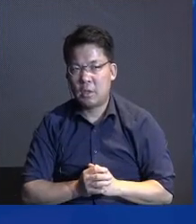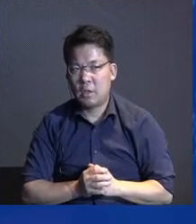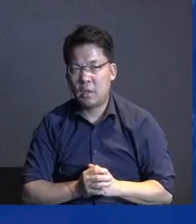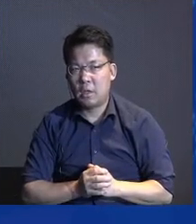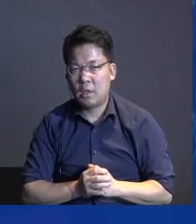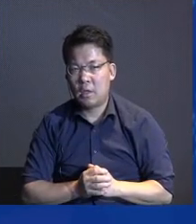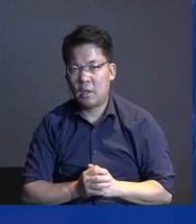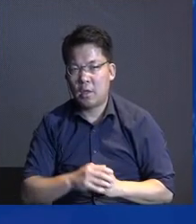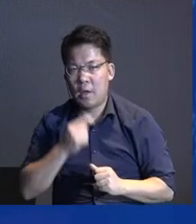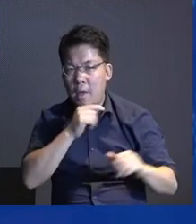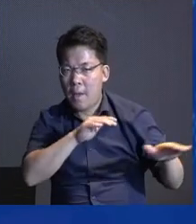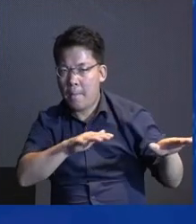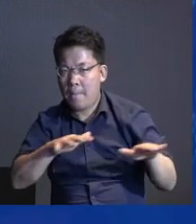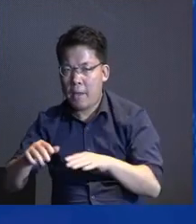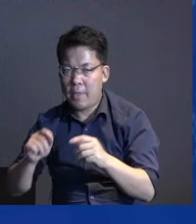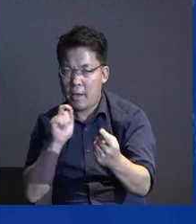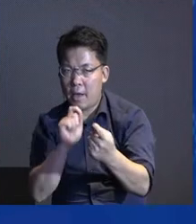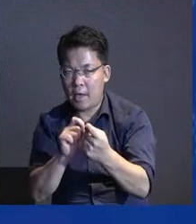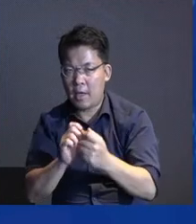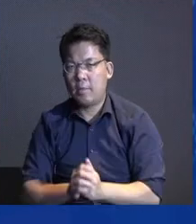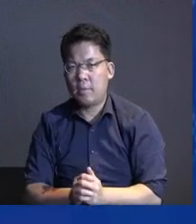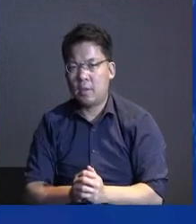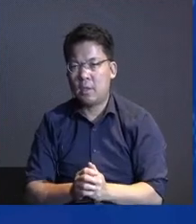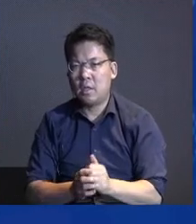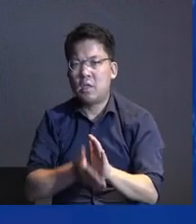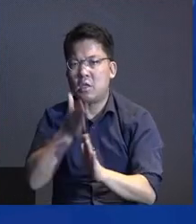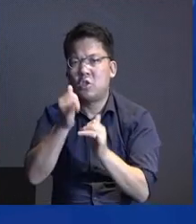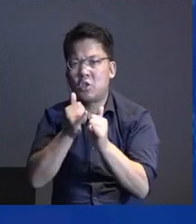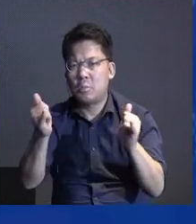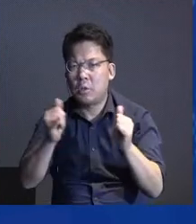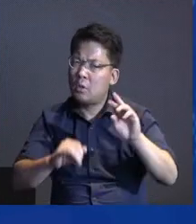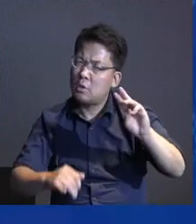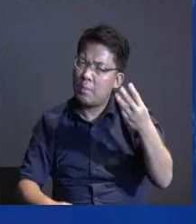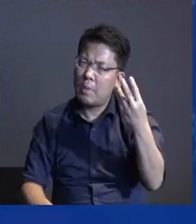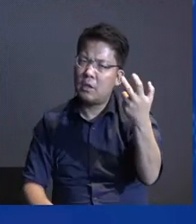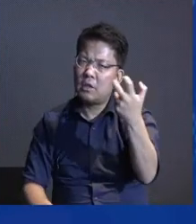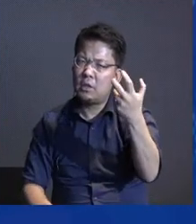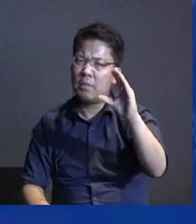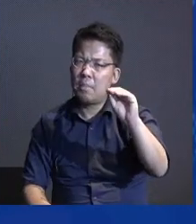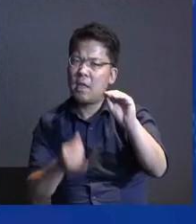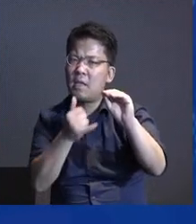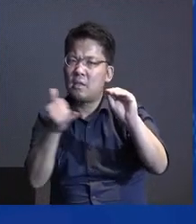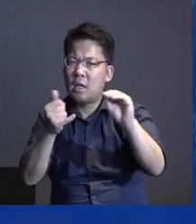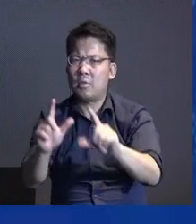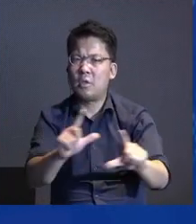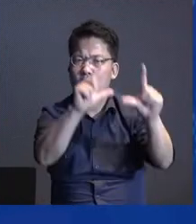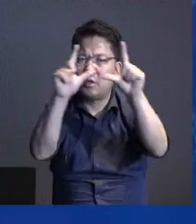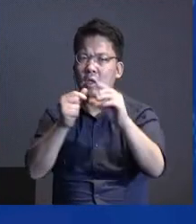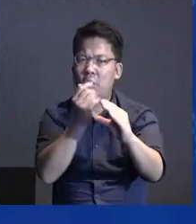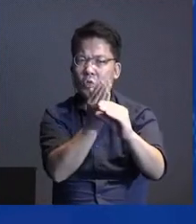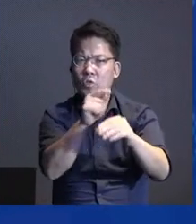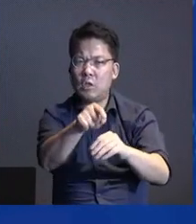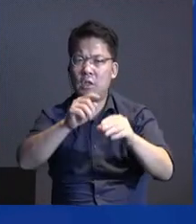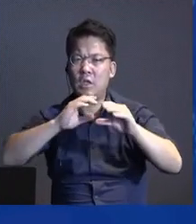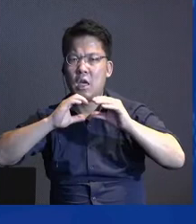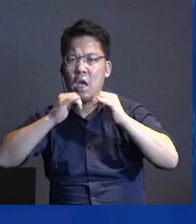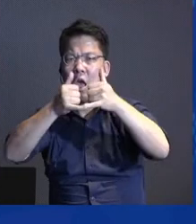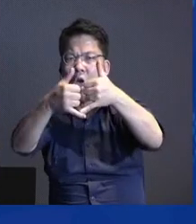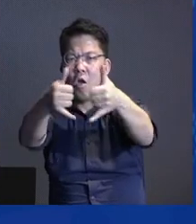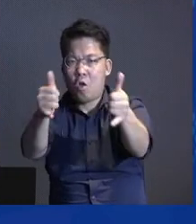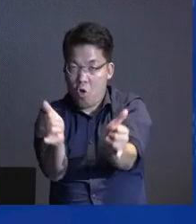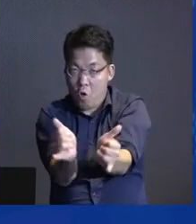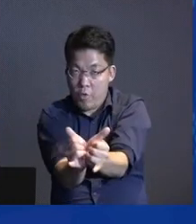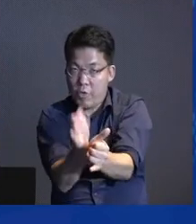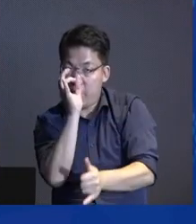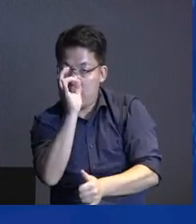City is about 3.7 million. Focusing on our community-based elderly care activities, the